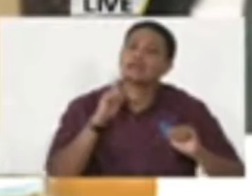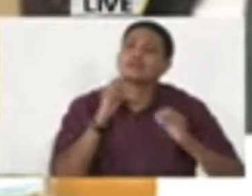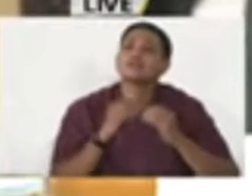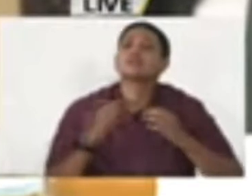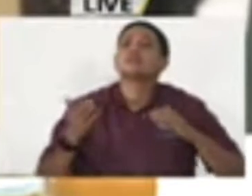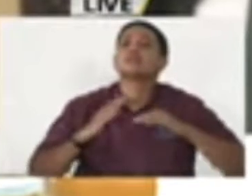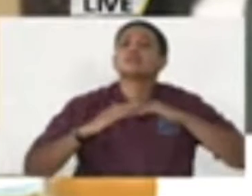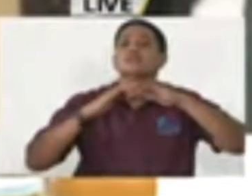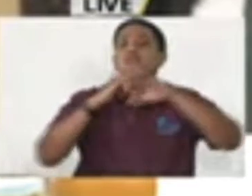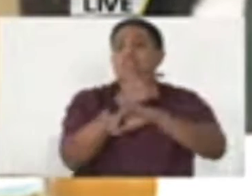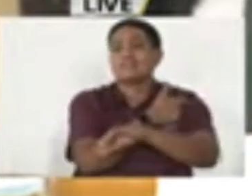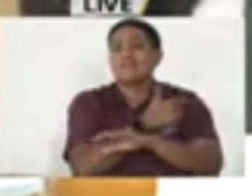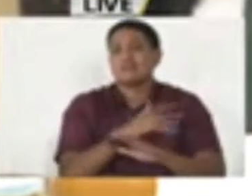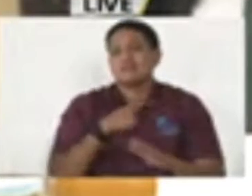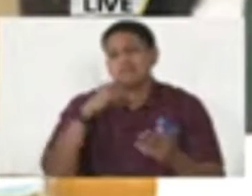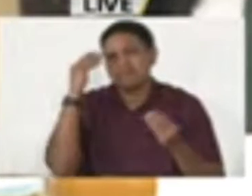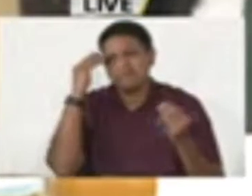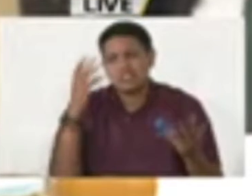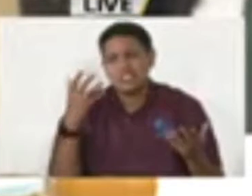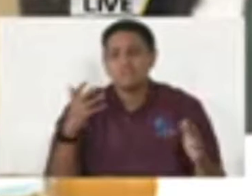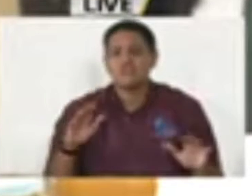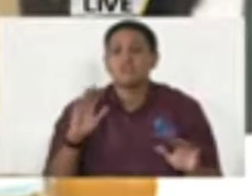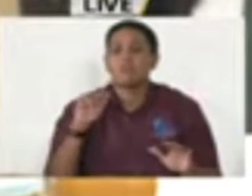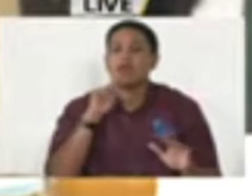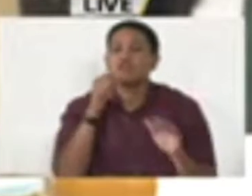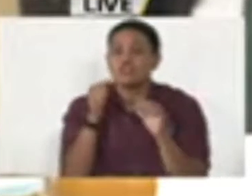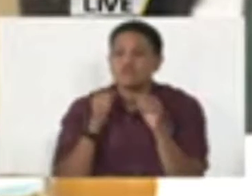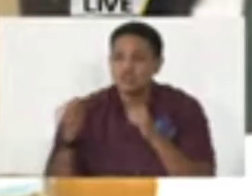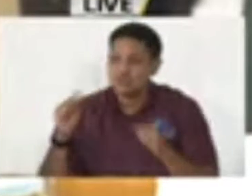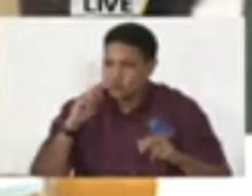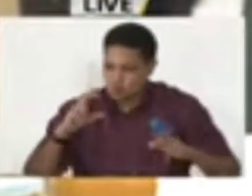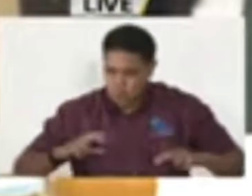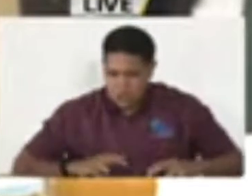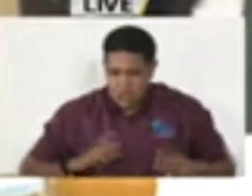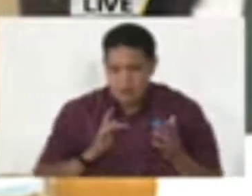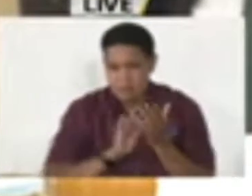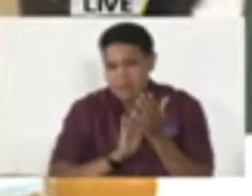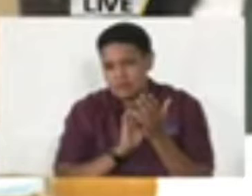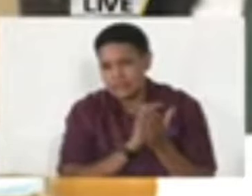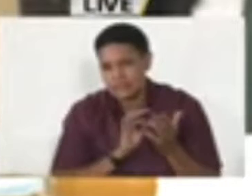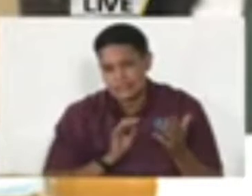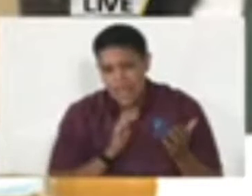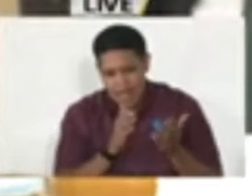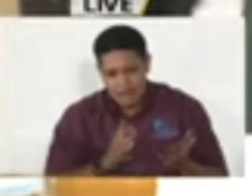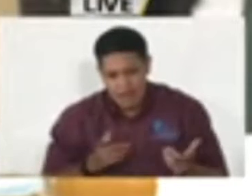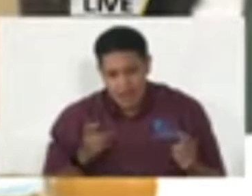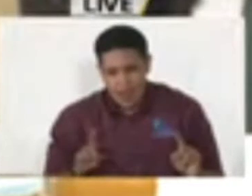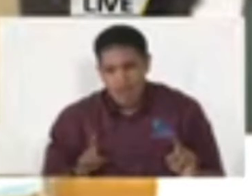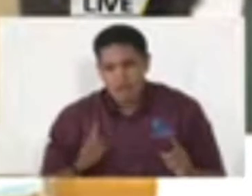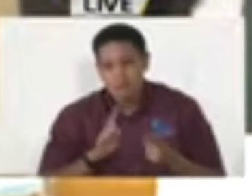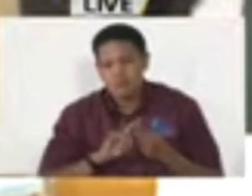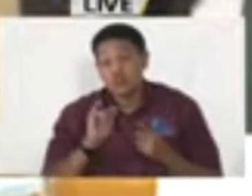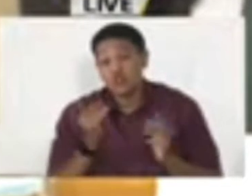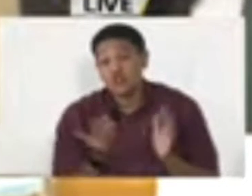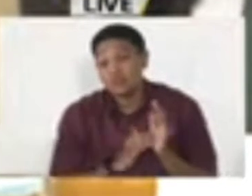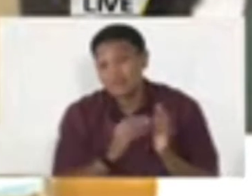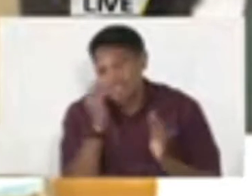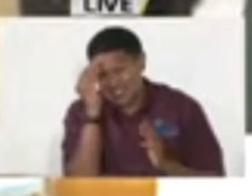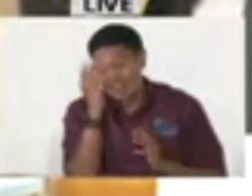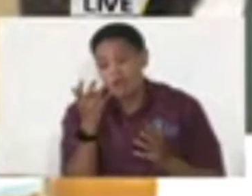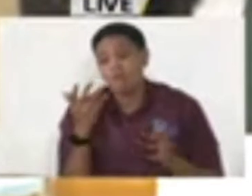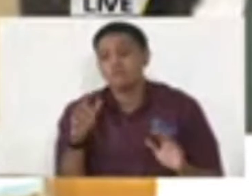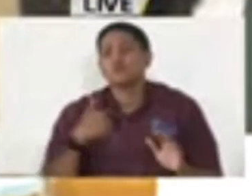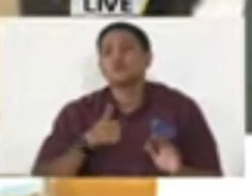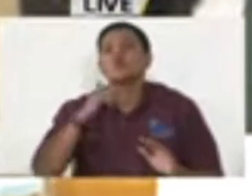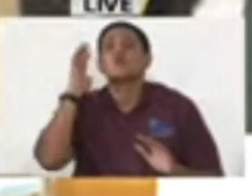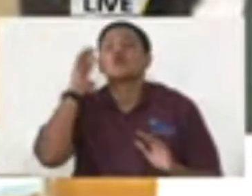of vaccinators, as I've said before, by recruiting retired medical personnel. And just to repeat, Madam Speaker, we